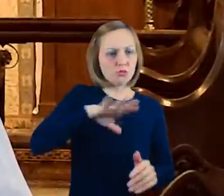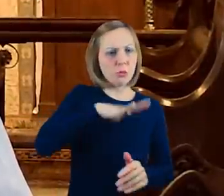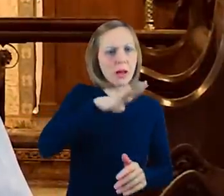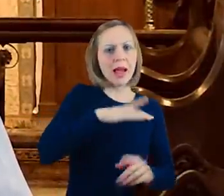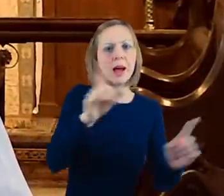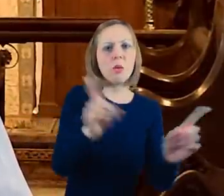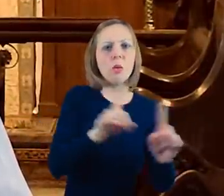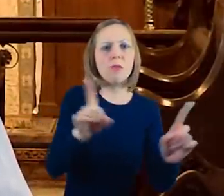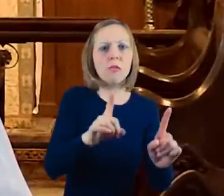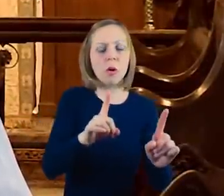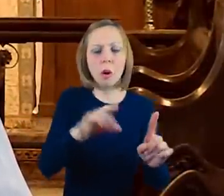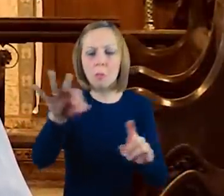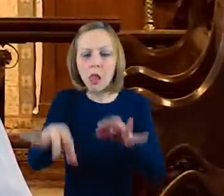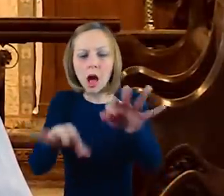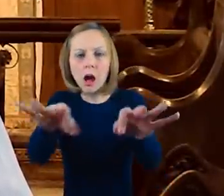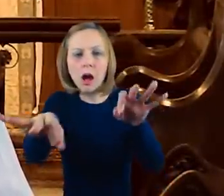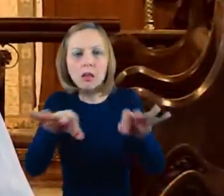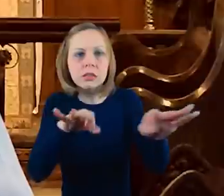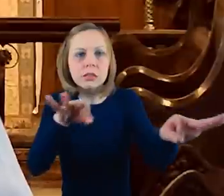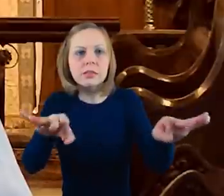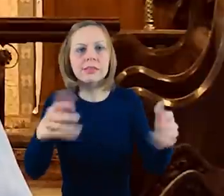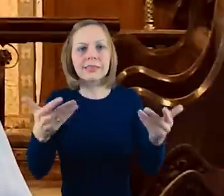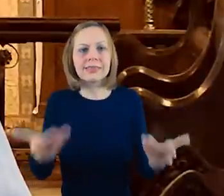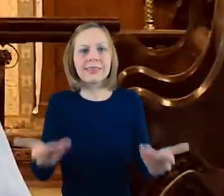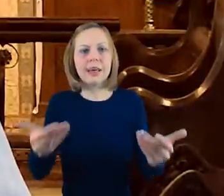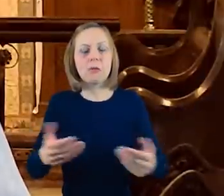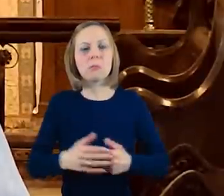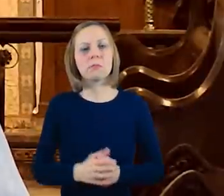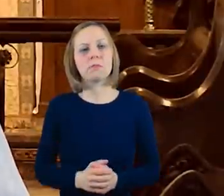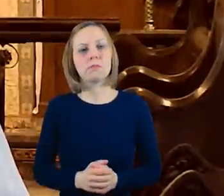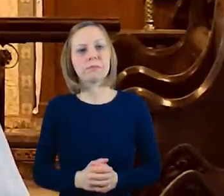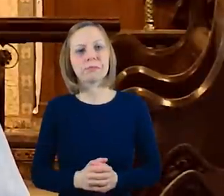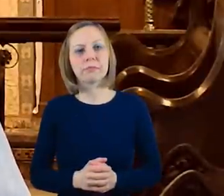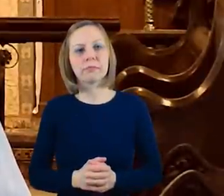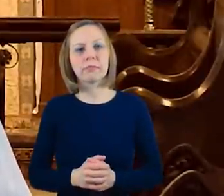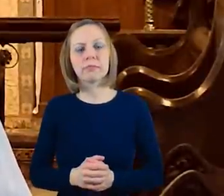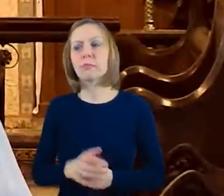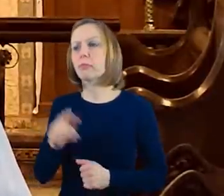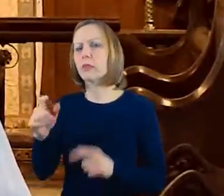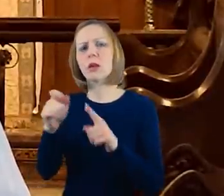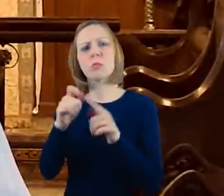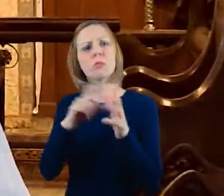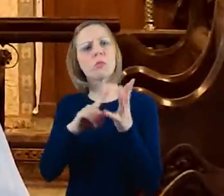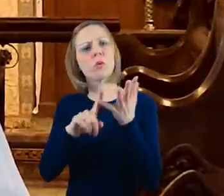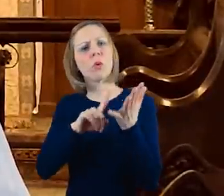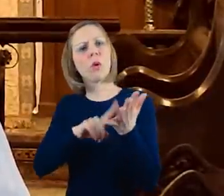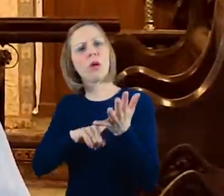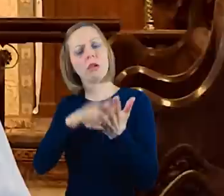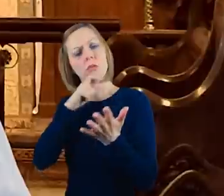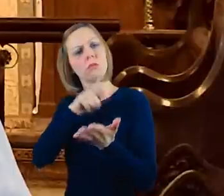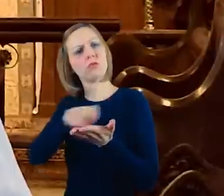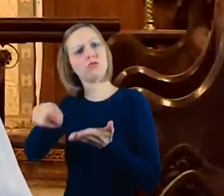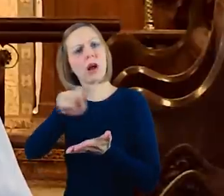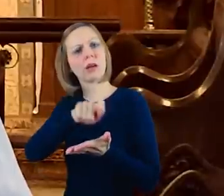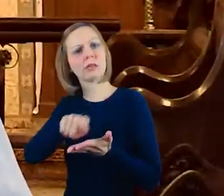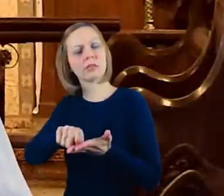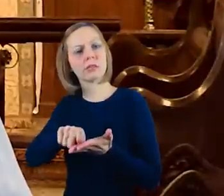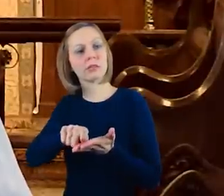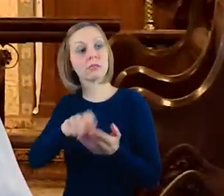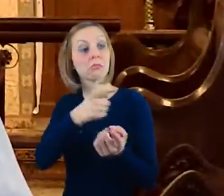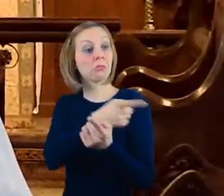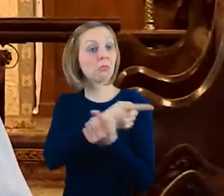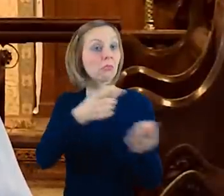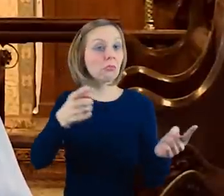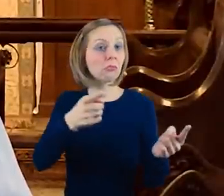seed this year. St. Paul writes this: "Those who sow bountifully will